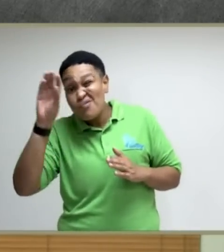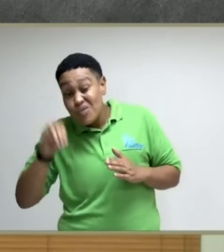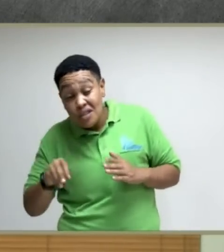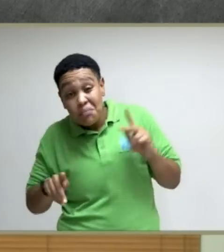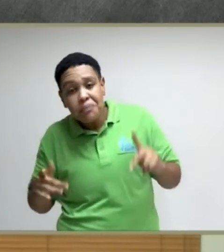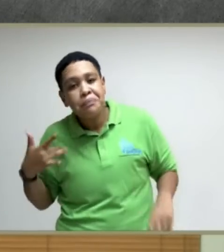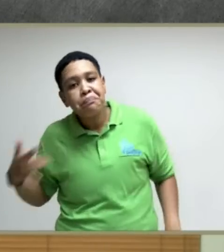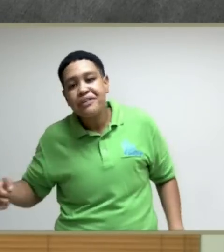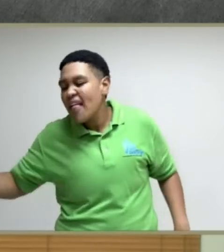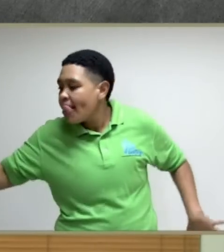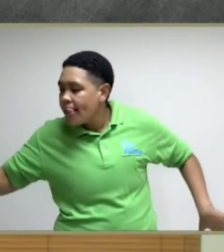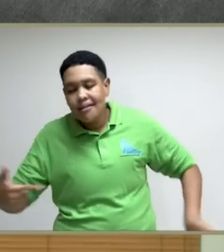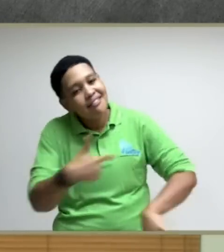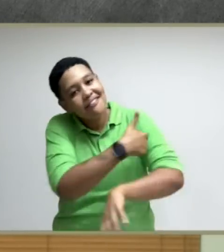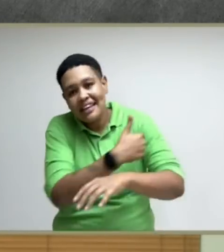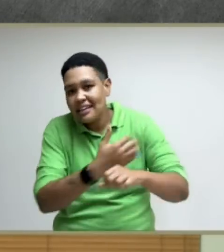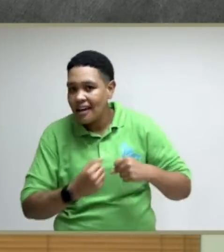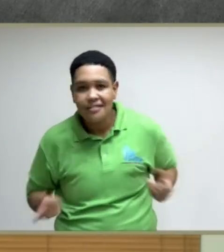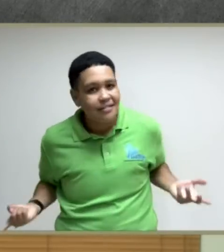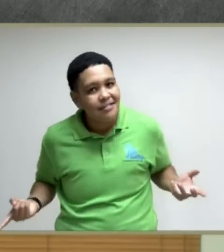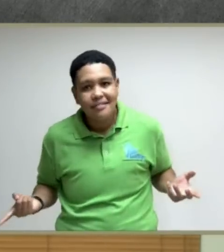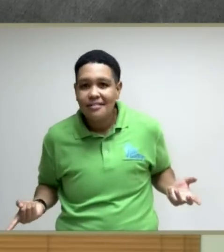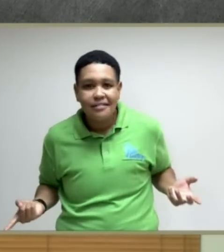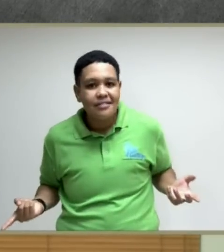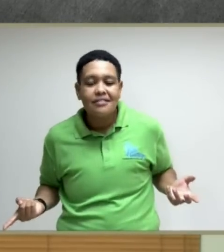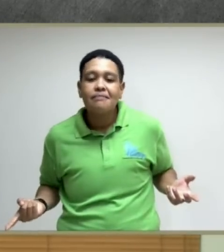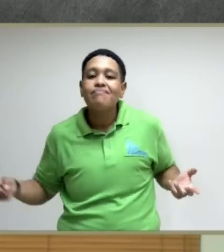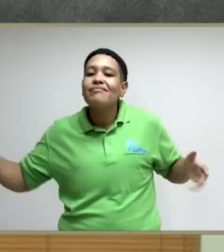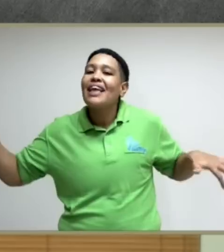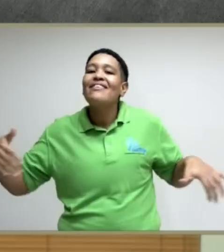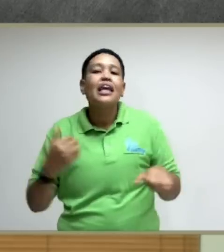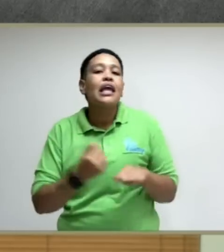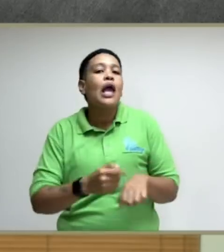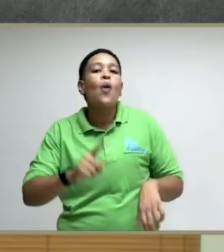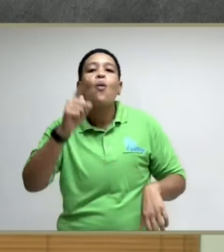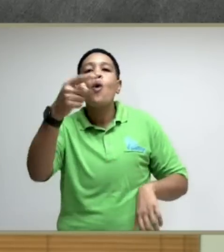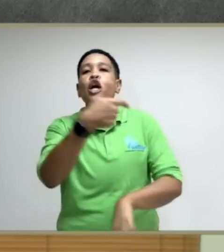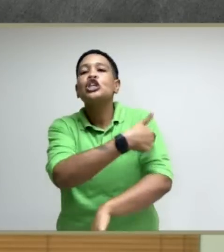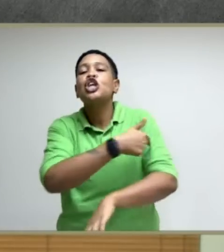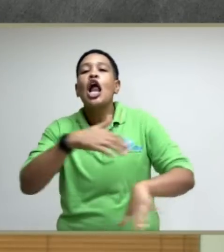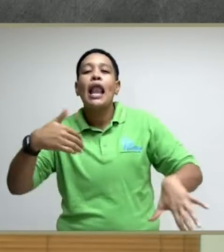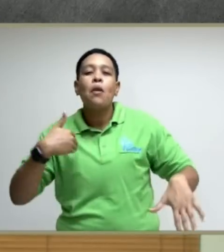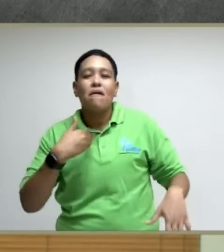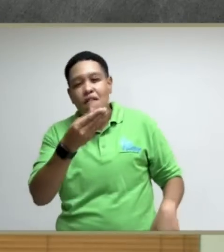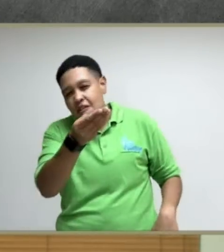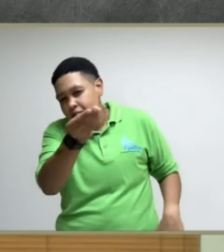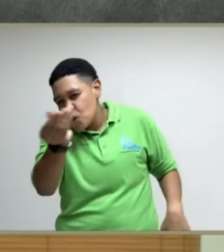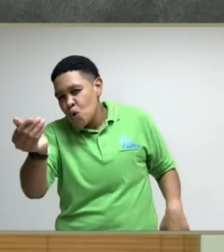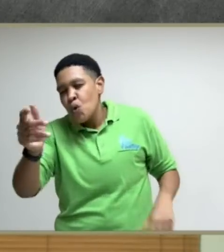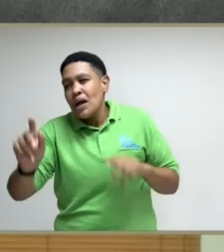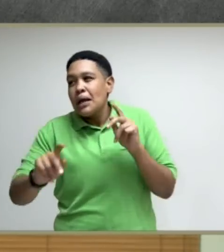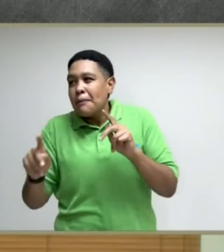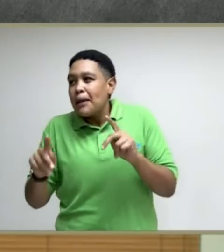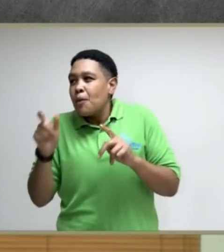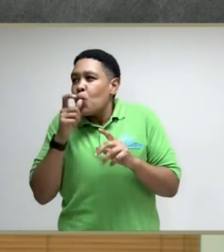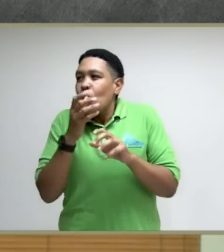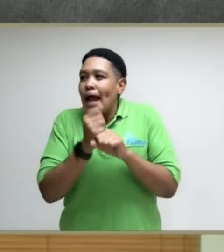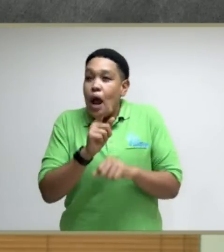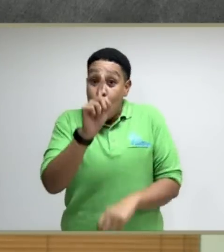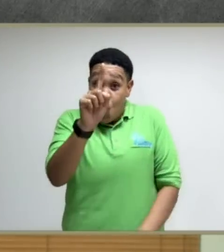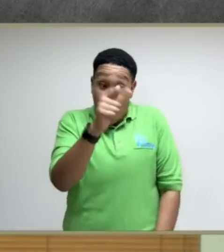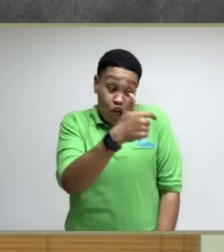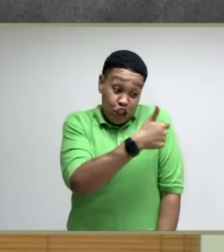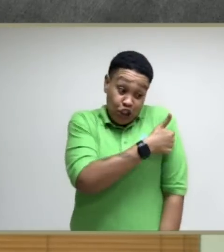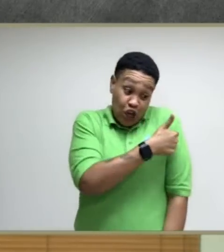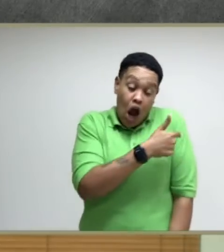are unvaccinated, meaning that they have not even received one dose. We have a few persons that would have received one dose